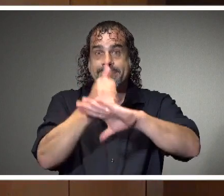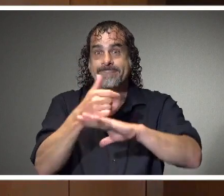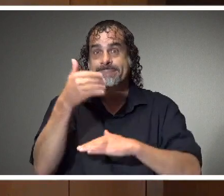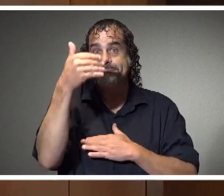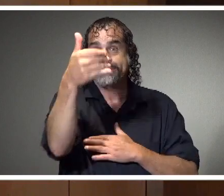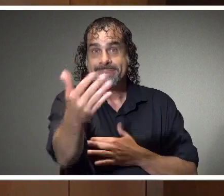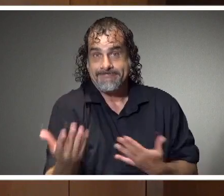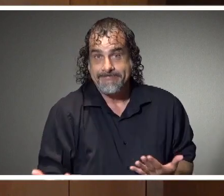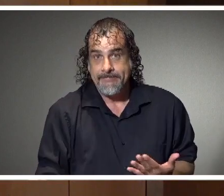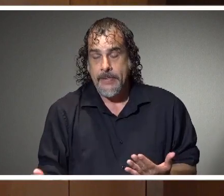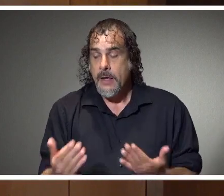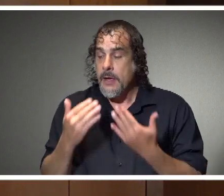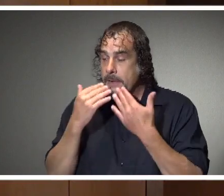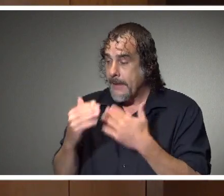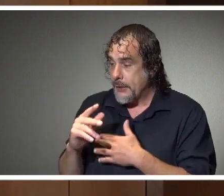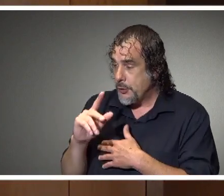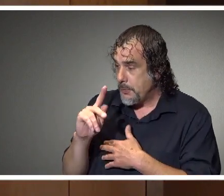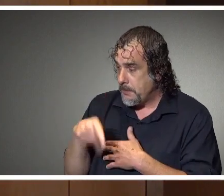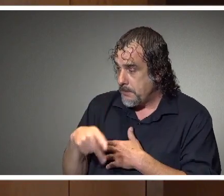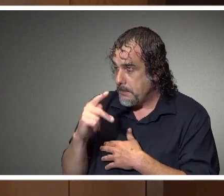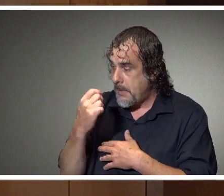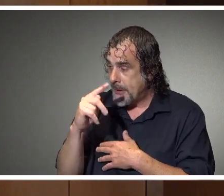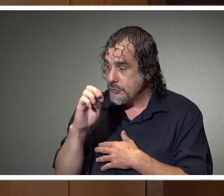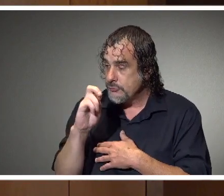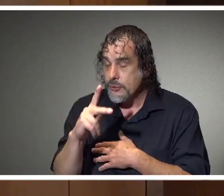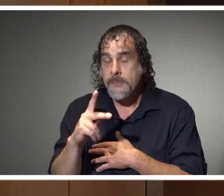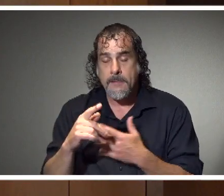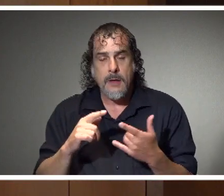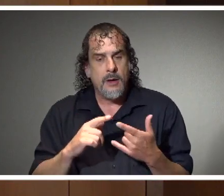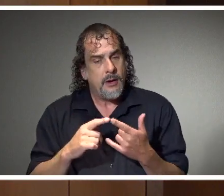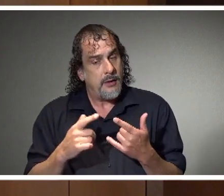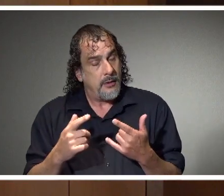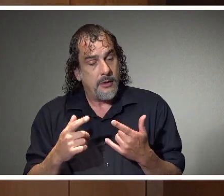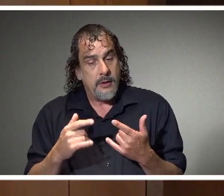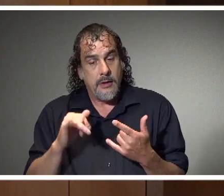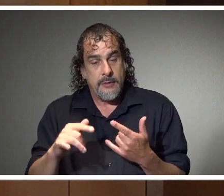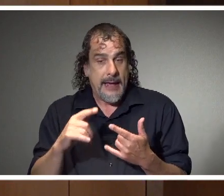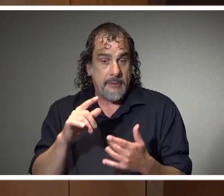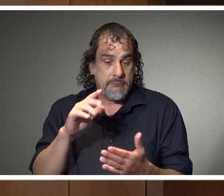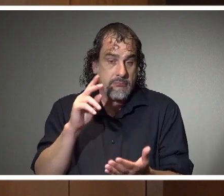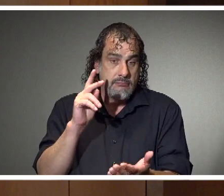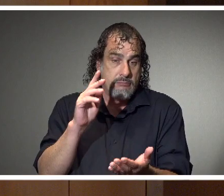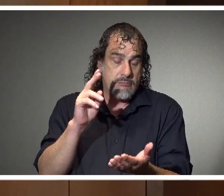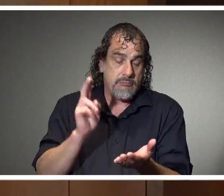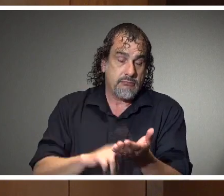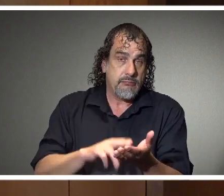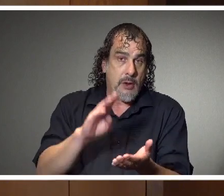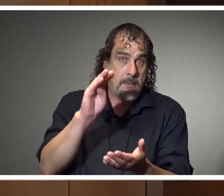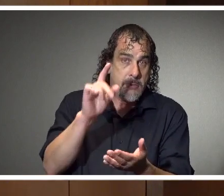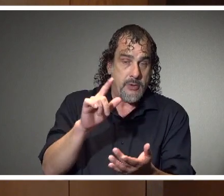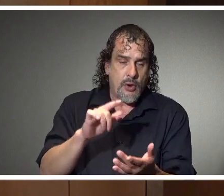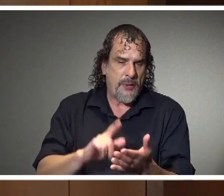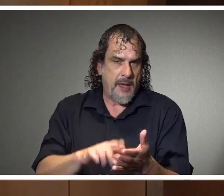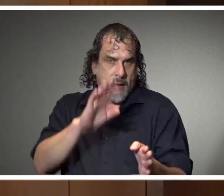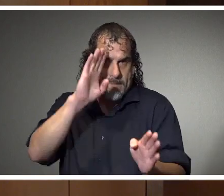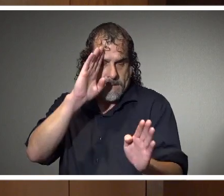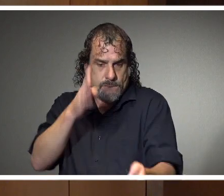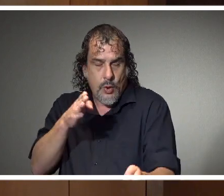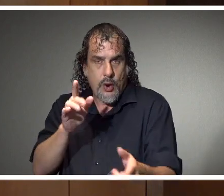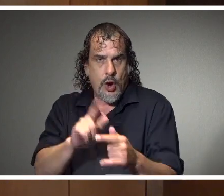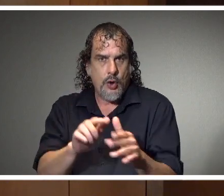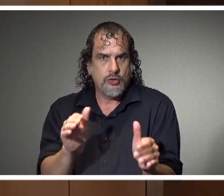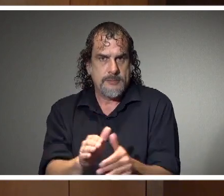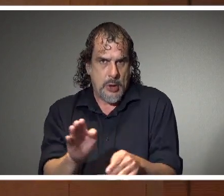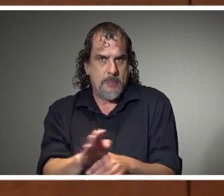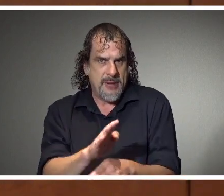you, Patrick. There's no question that the bill that was signed yesterday focuses on our small business owners, as well